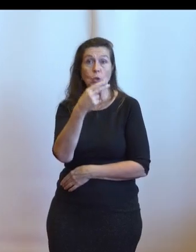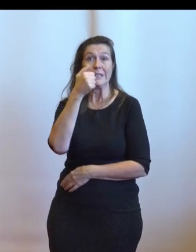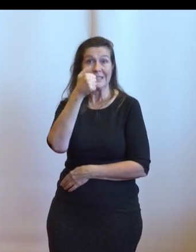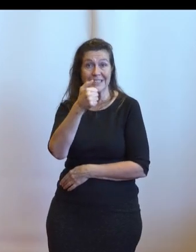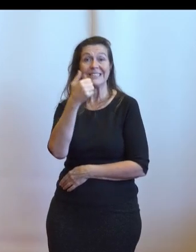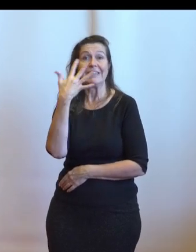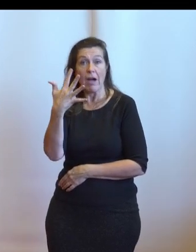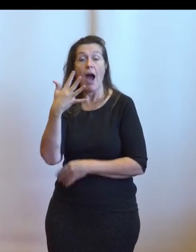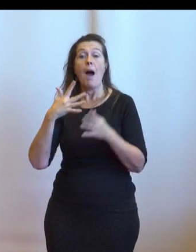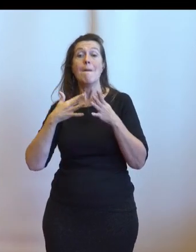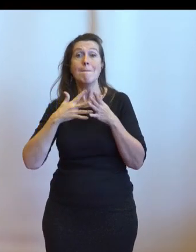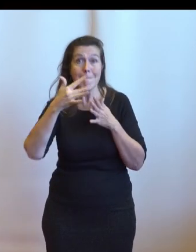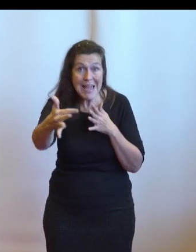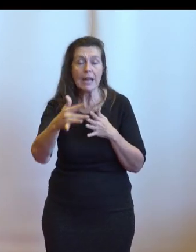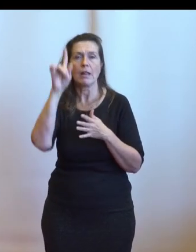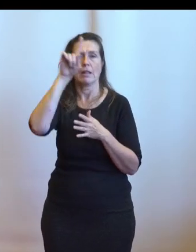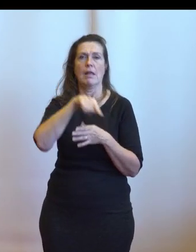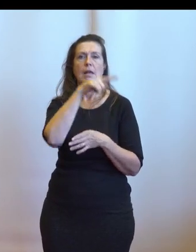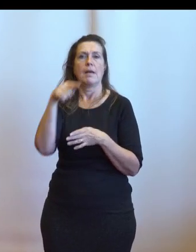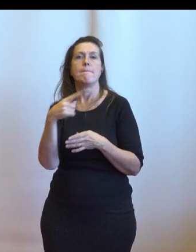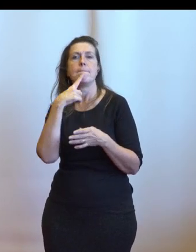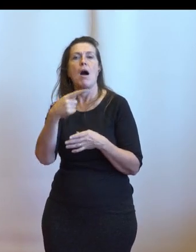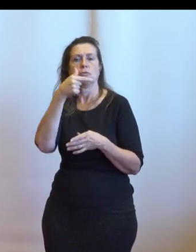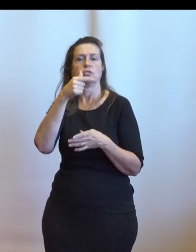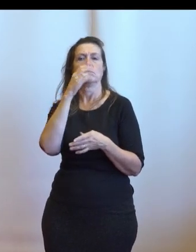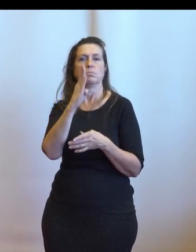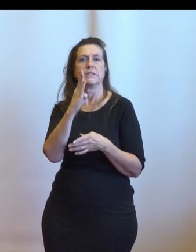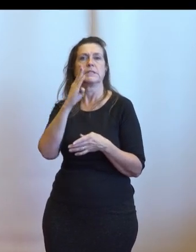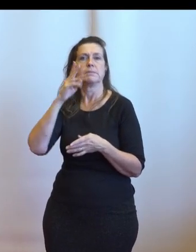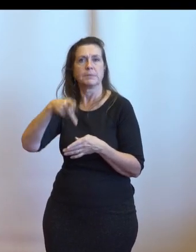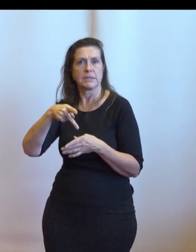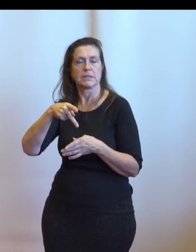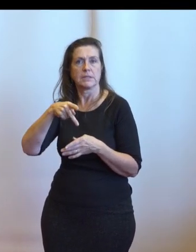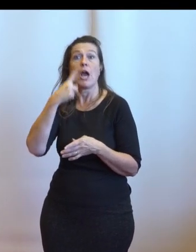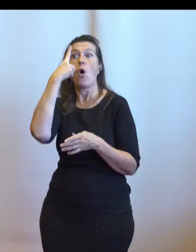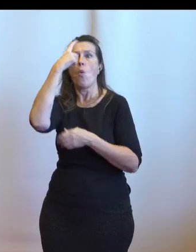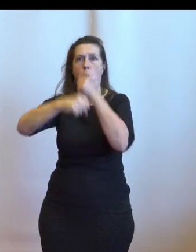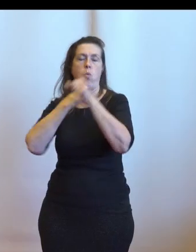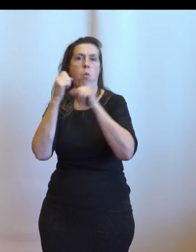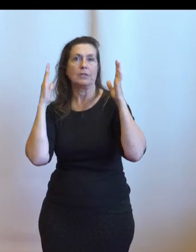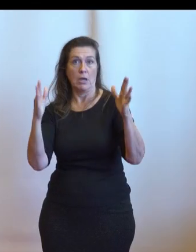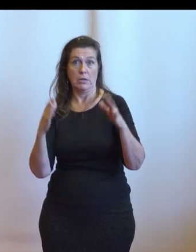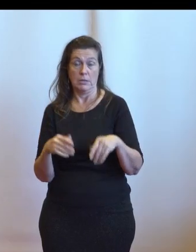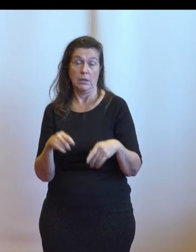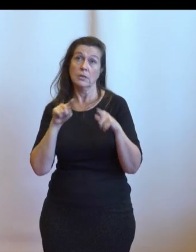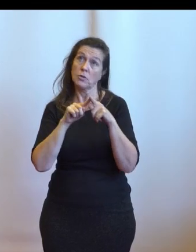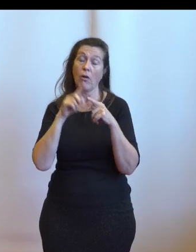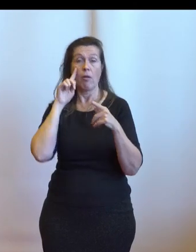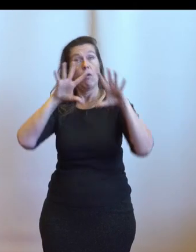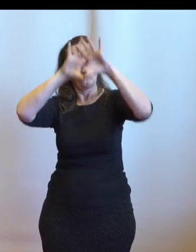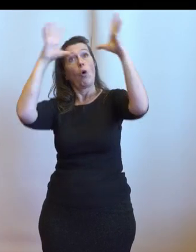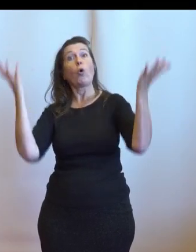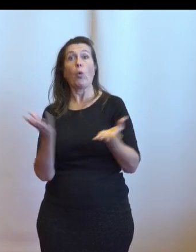million per year. It's called the Purple Pound. It was mentioned in the video. We talk about $1 trillion